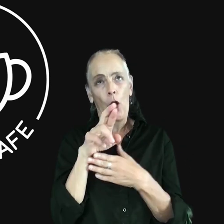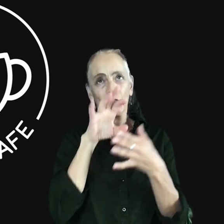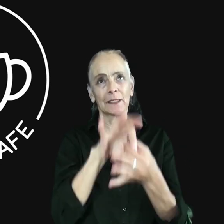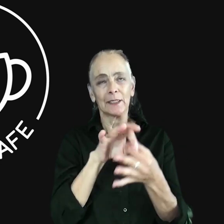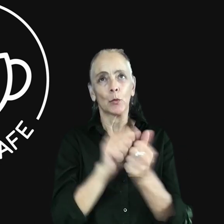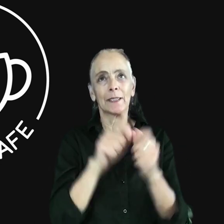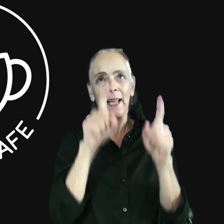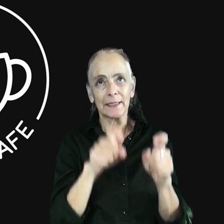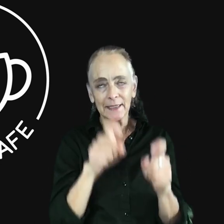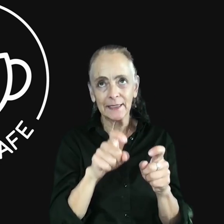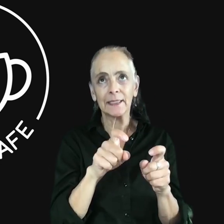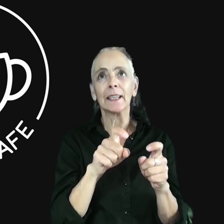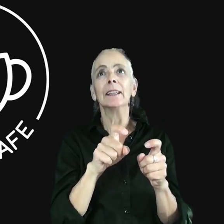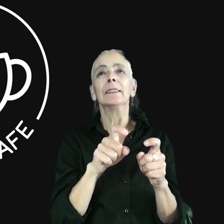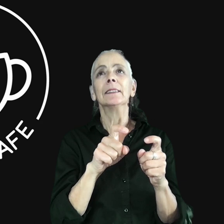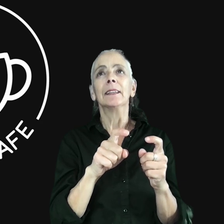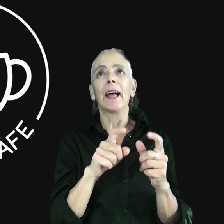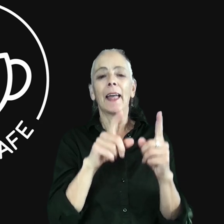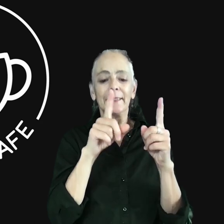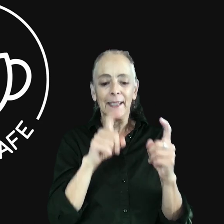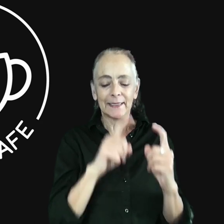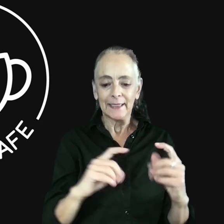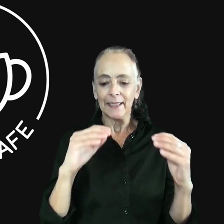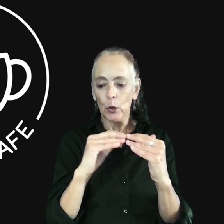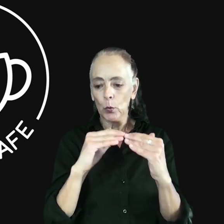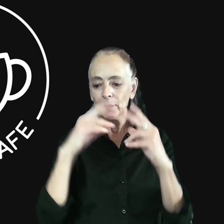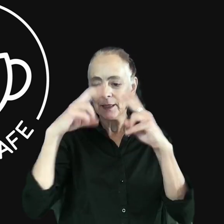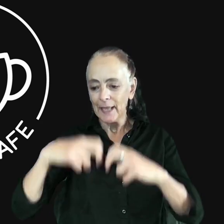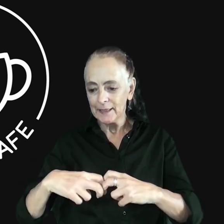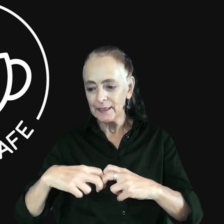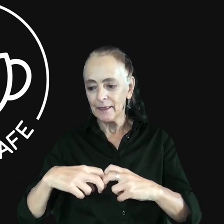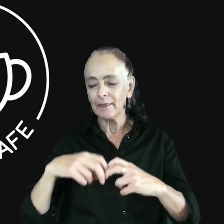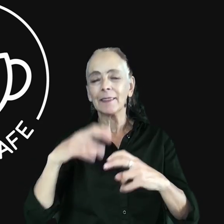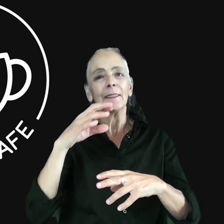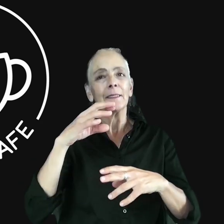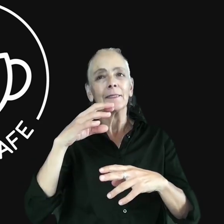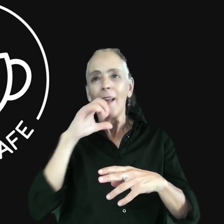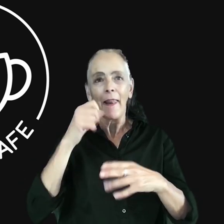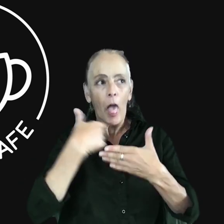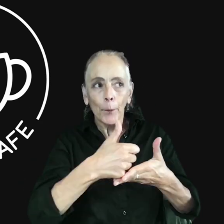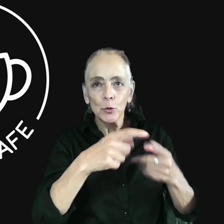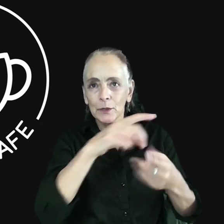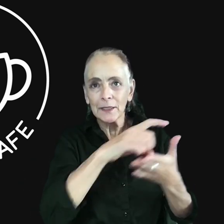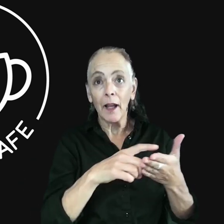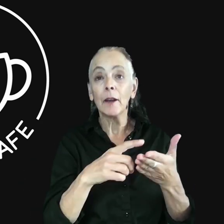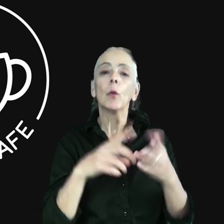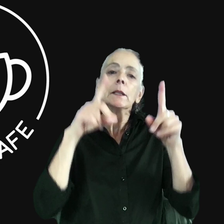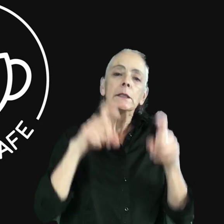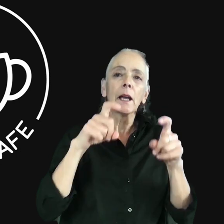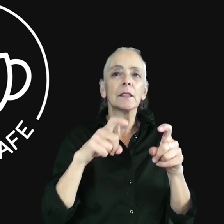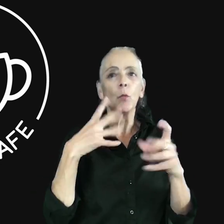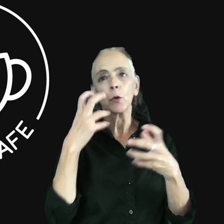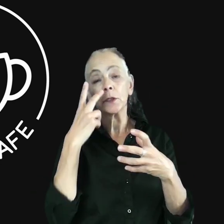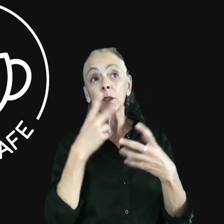with associated sorry with assessing and not yeah and that's helping to design right when we test something we want to see if